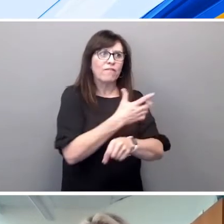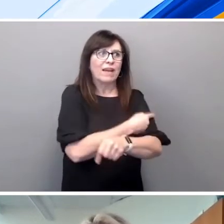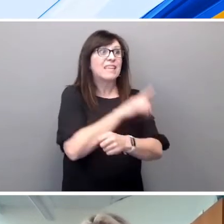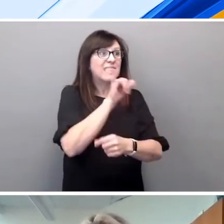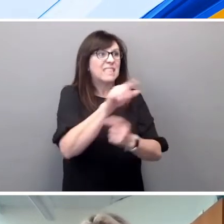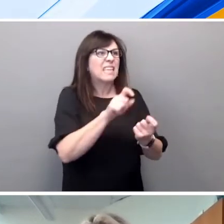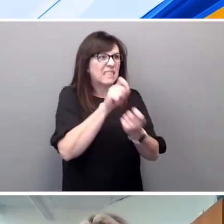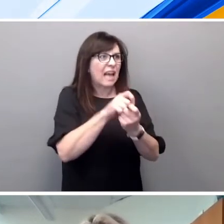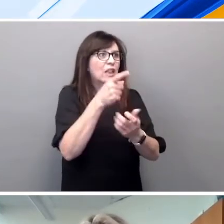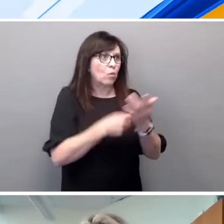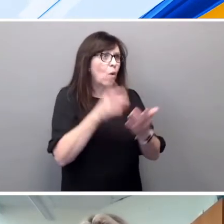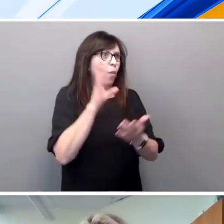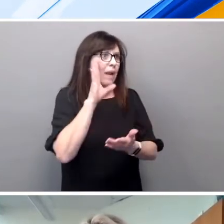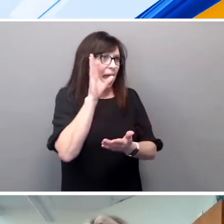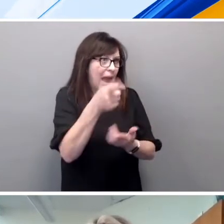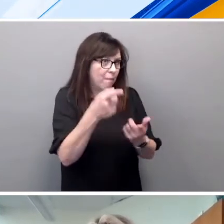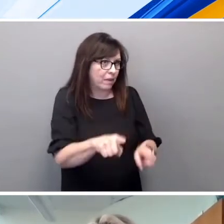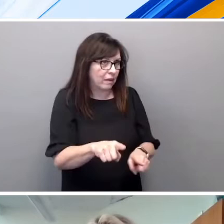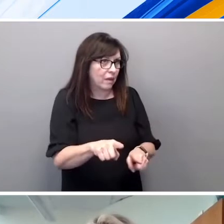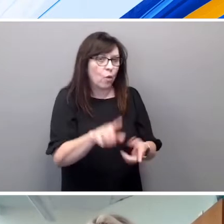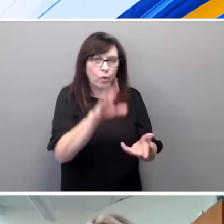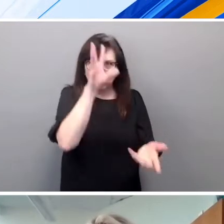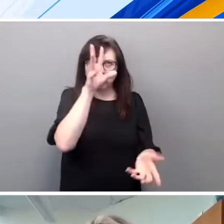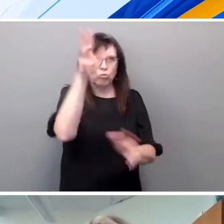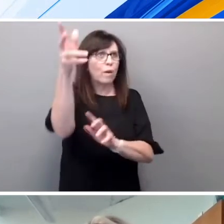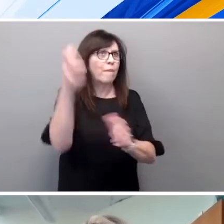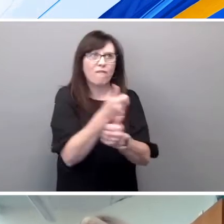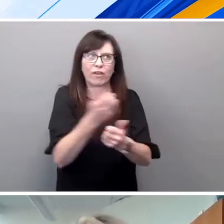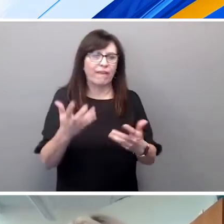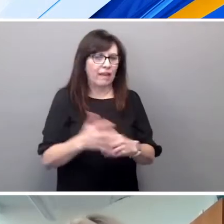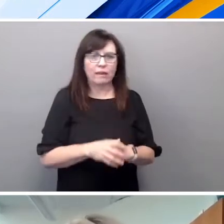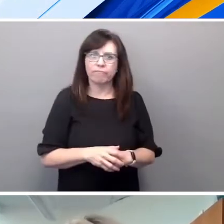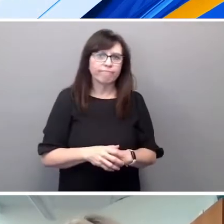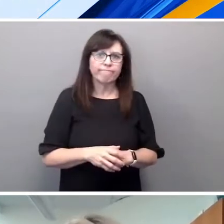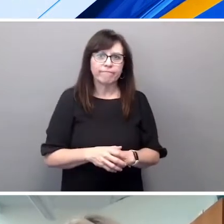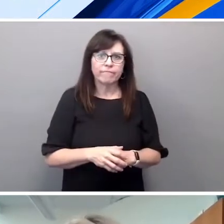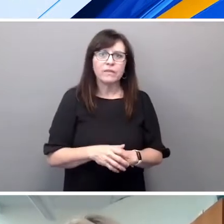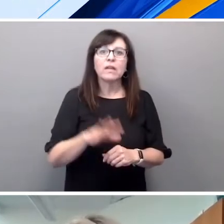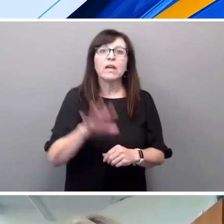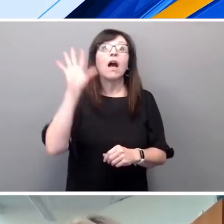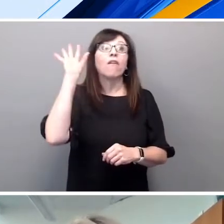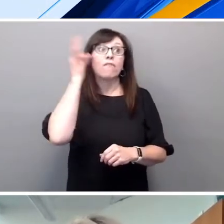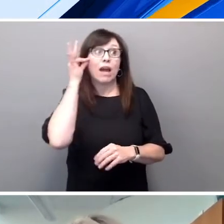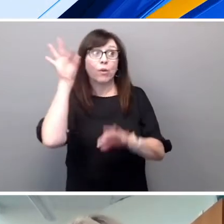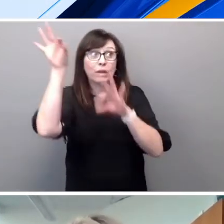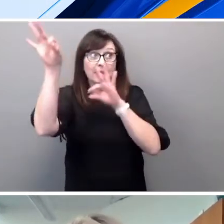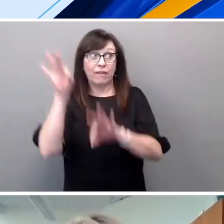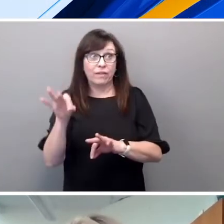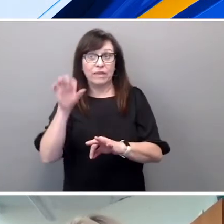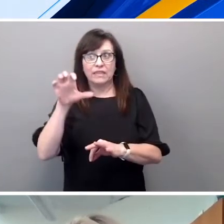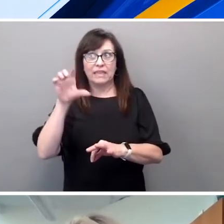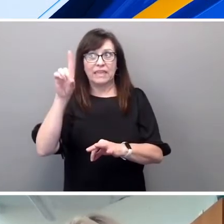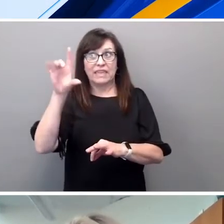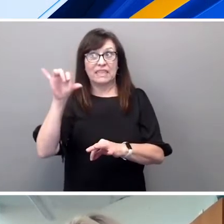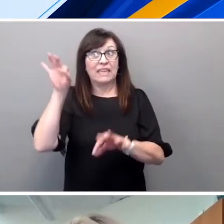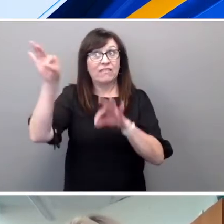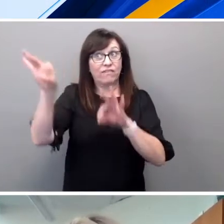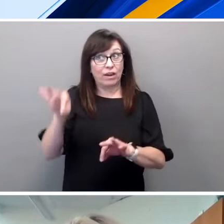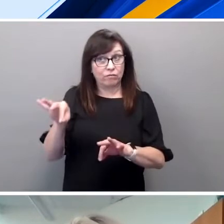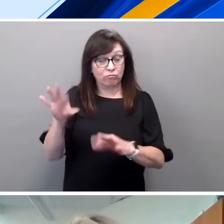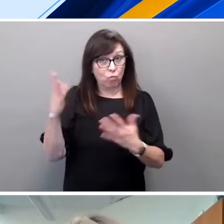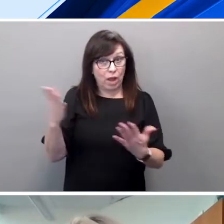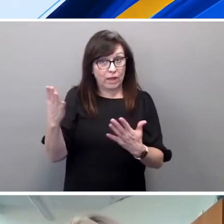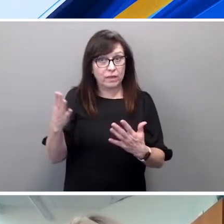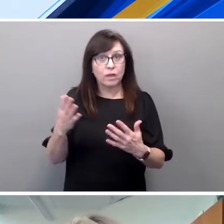would do. It would screw everything up. So the federal definition, the CDC definition of full vaccination, it's